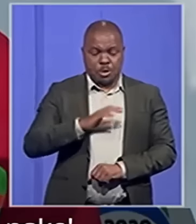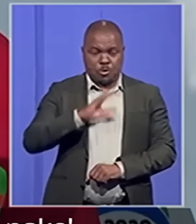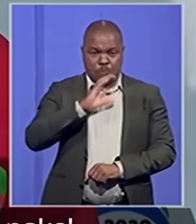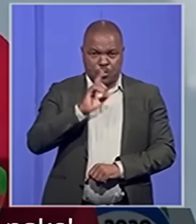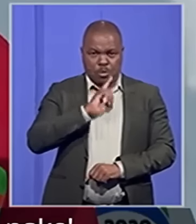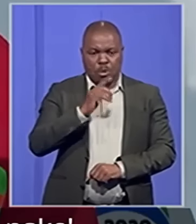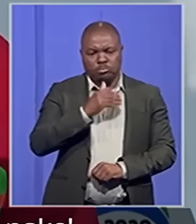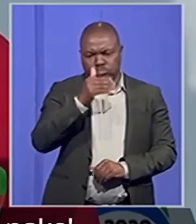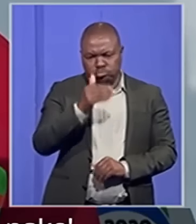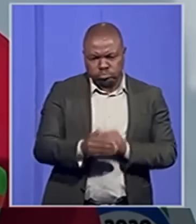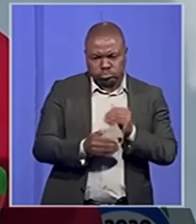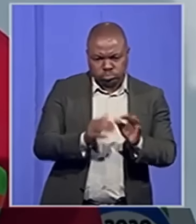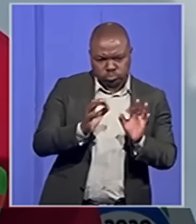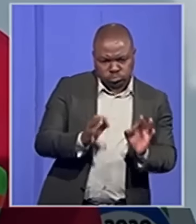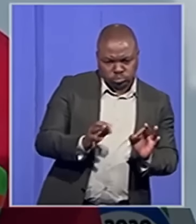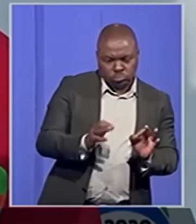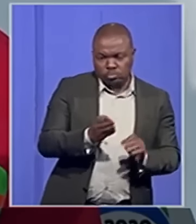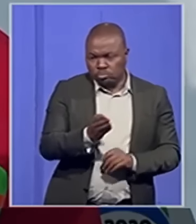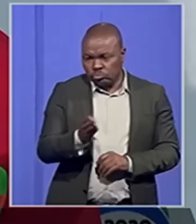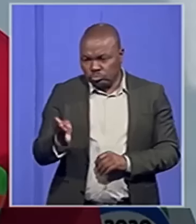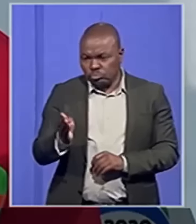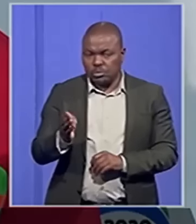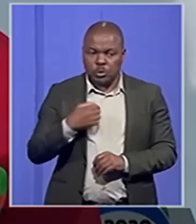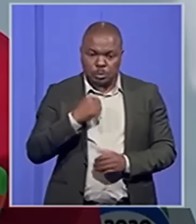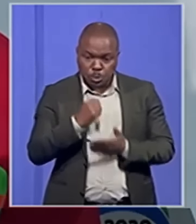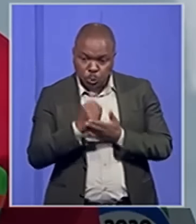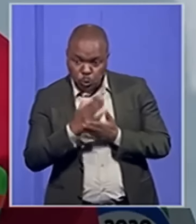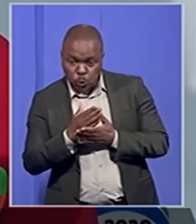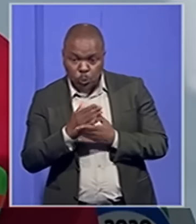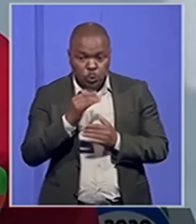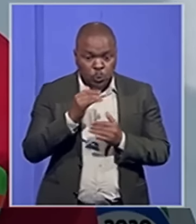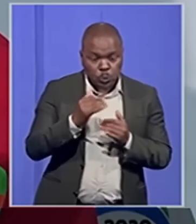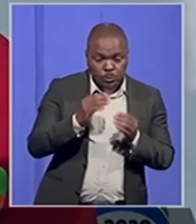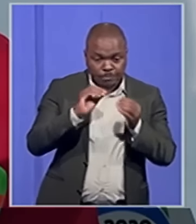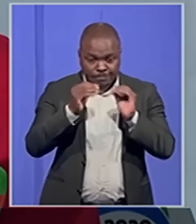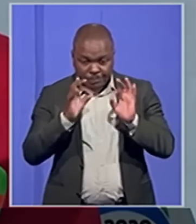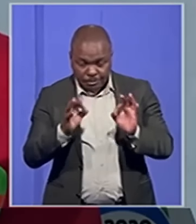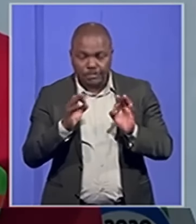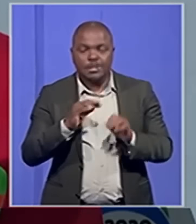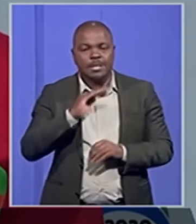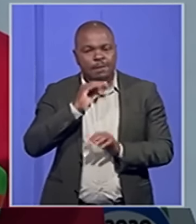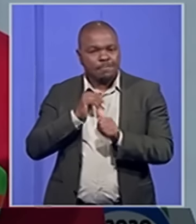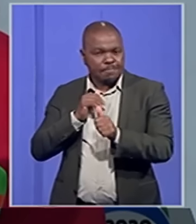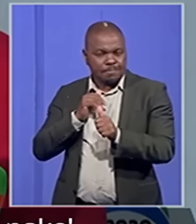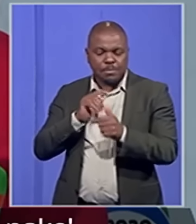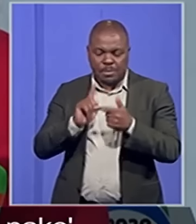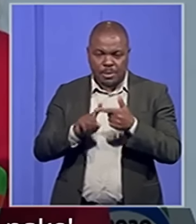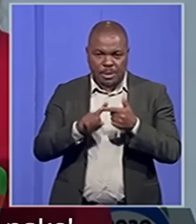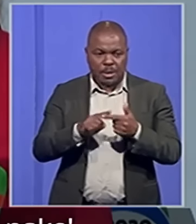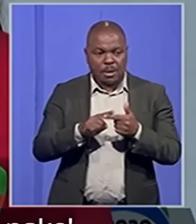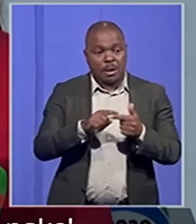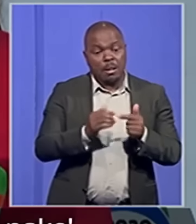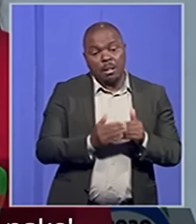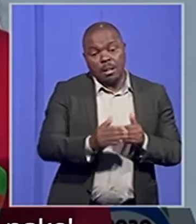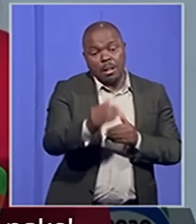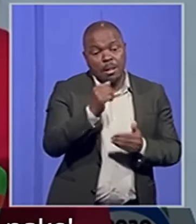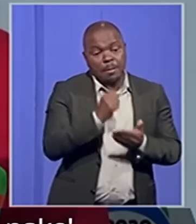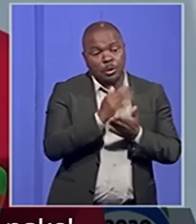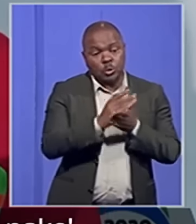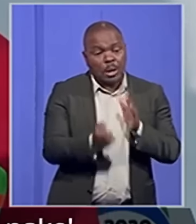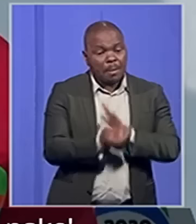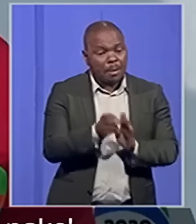that I've taken around consequence management are sufficient and that we will make sure that this does not happen